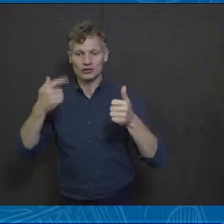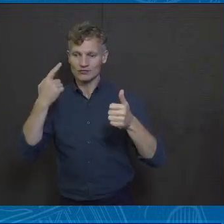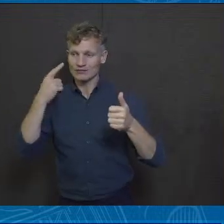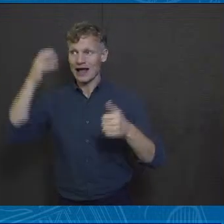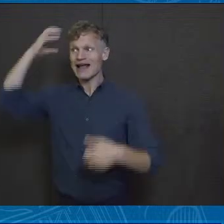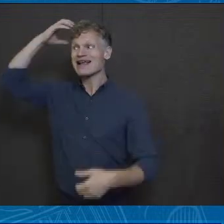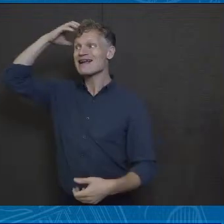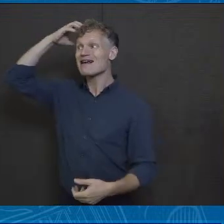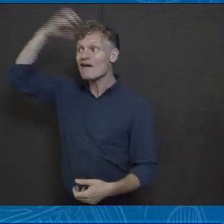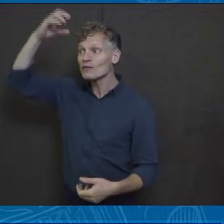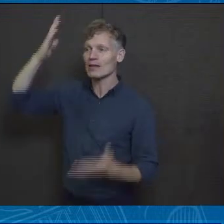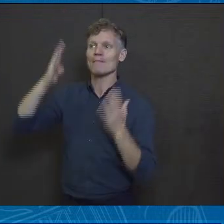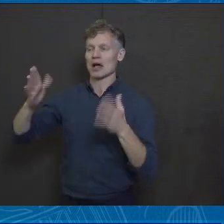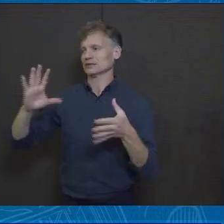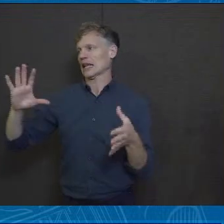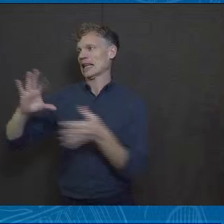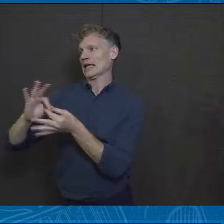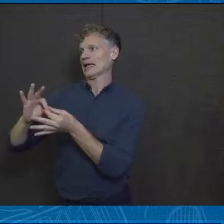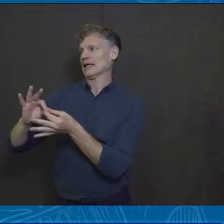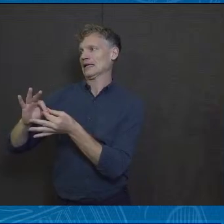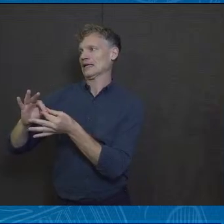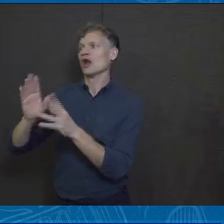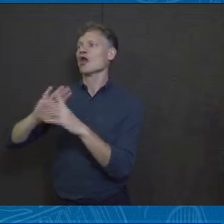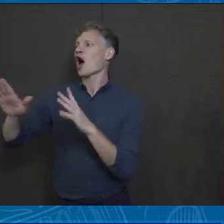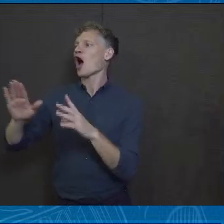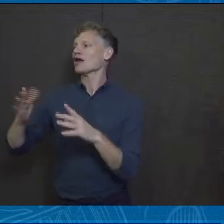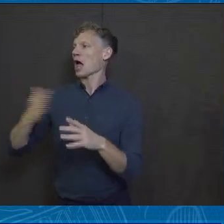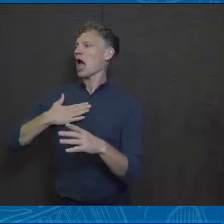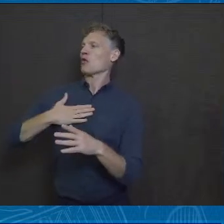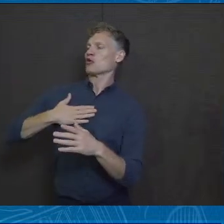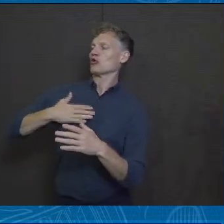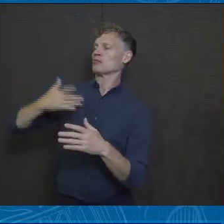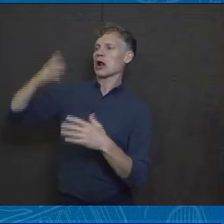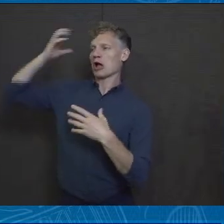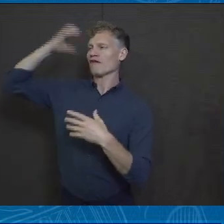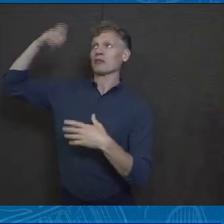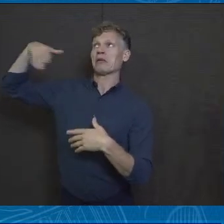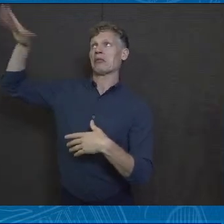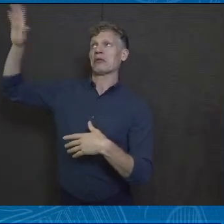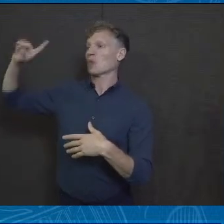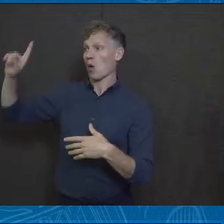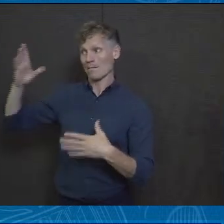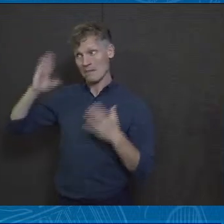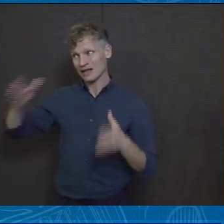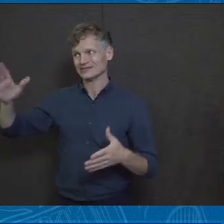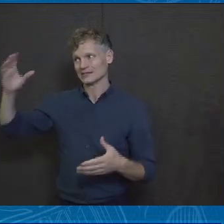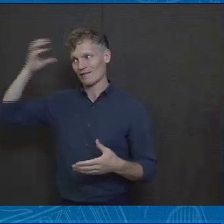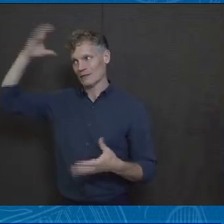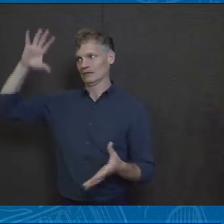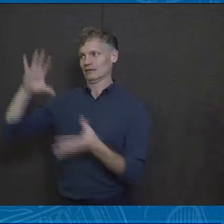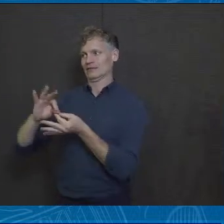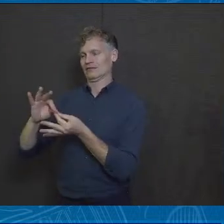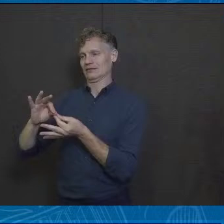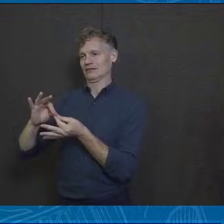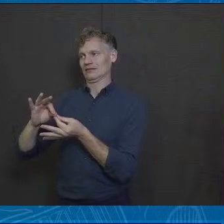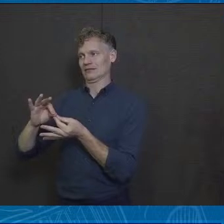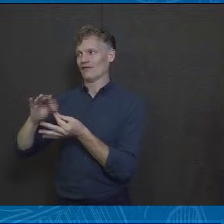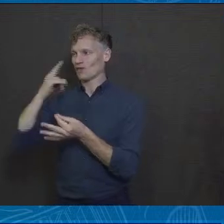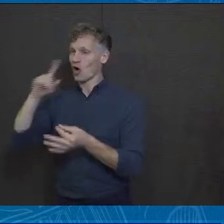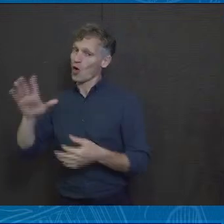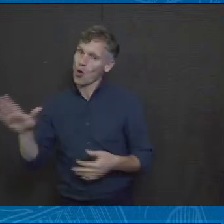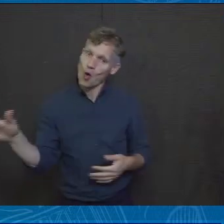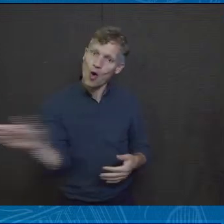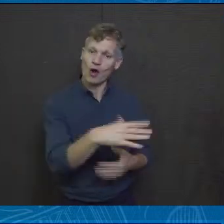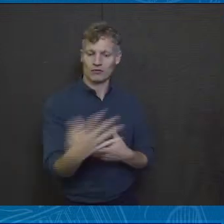government system, where we leave no one behind and reach the last mile. The model will be rolled out through the